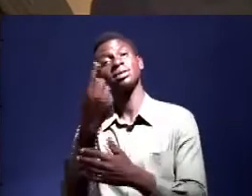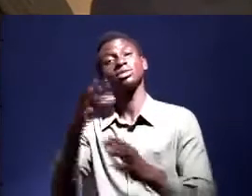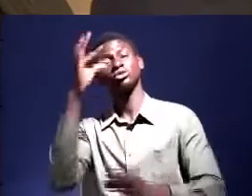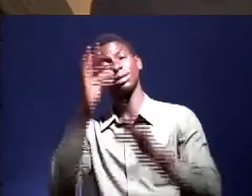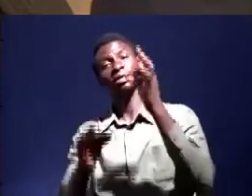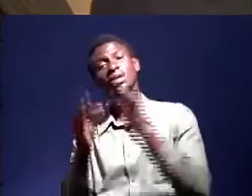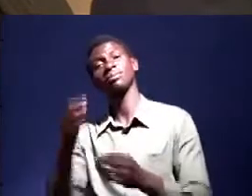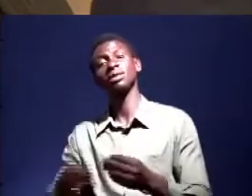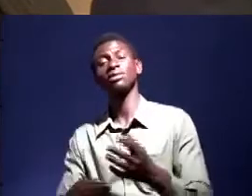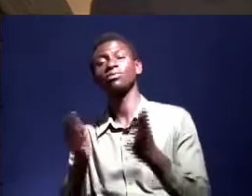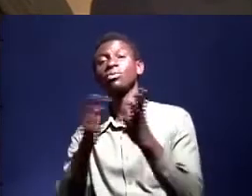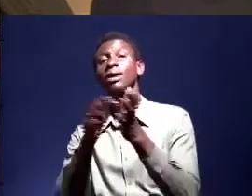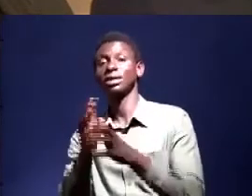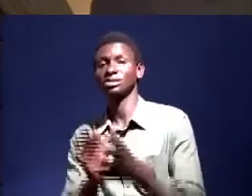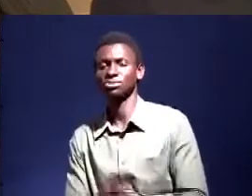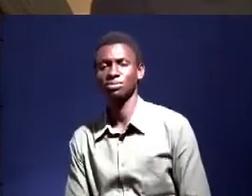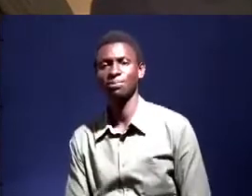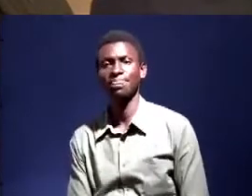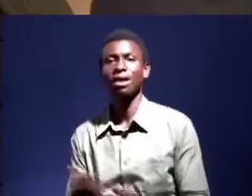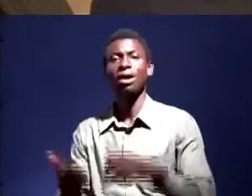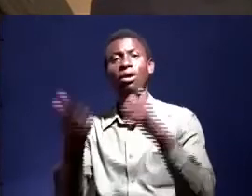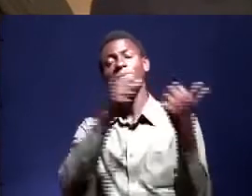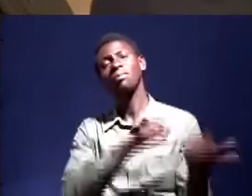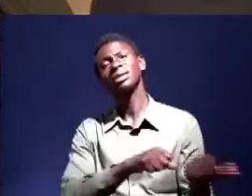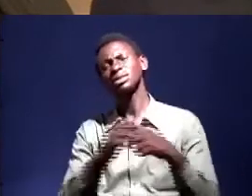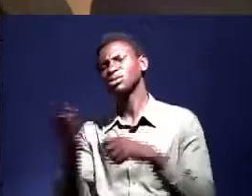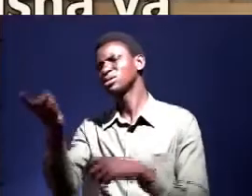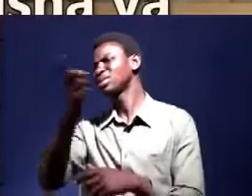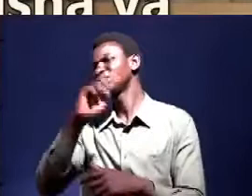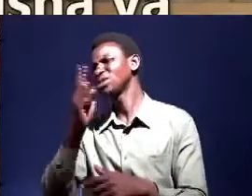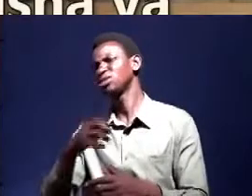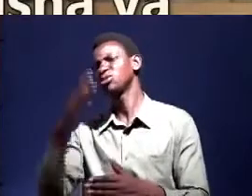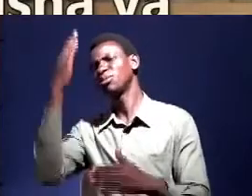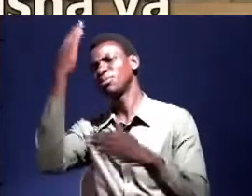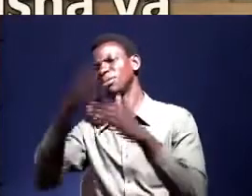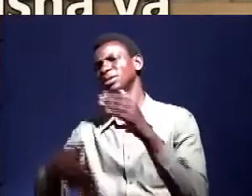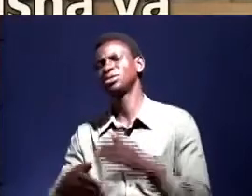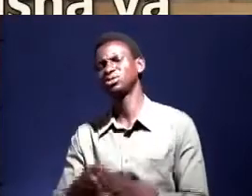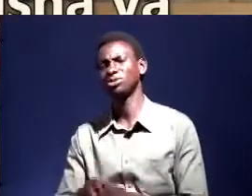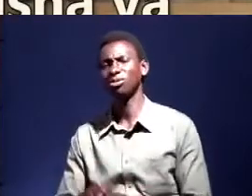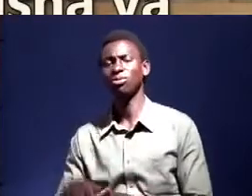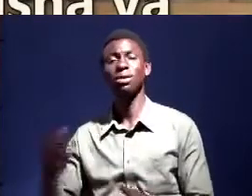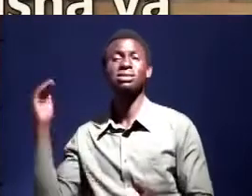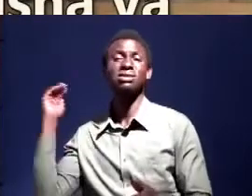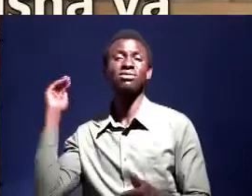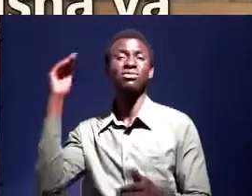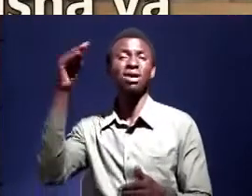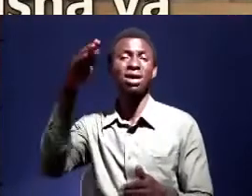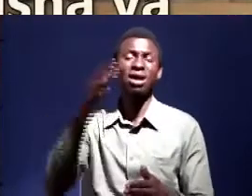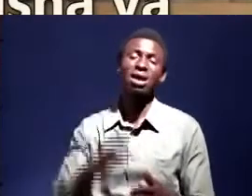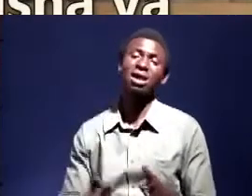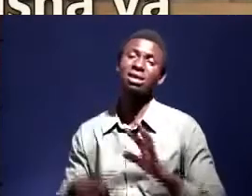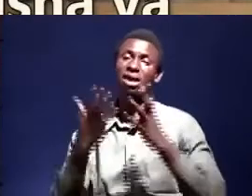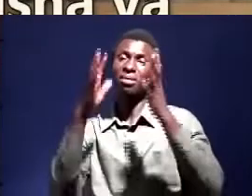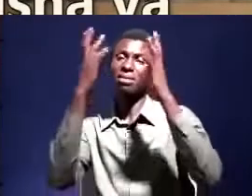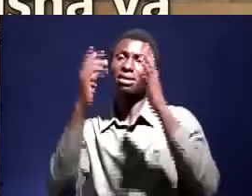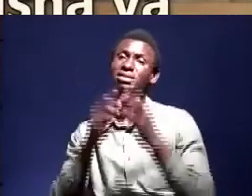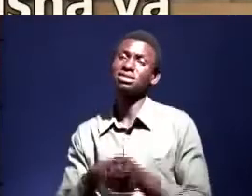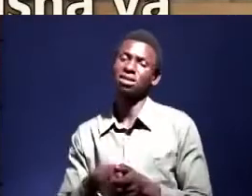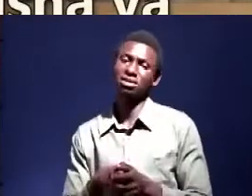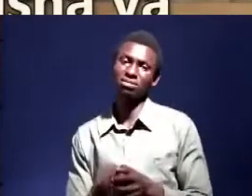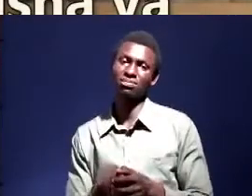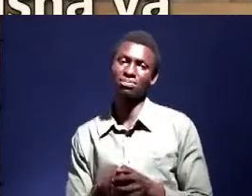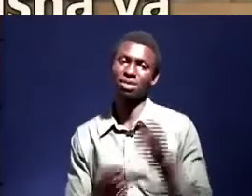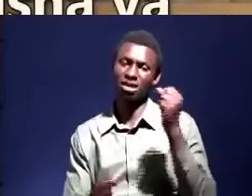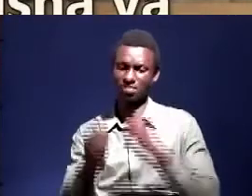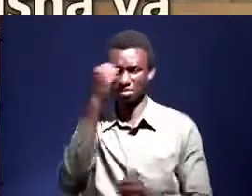the Christian life. Ubatizo sio mwisho wa safari au maisha ya Kikristo. You continue to grow as a disciple in Christ. Utaendelea